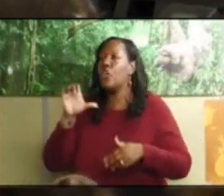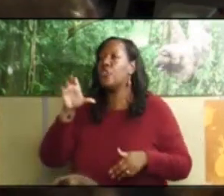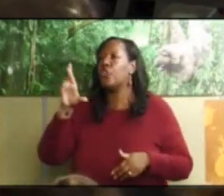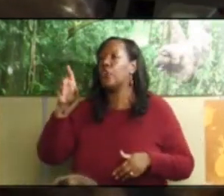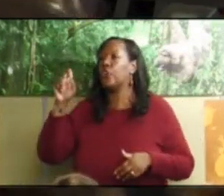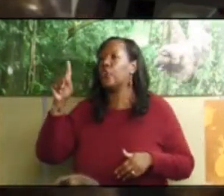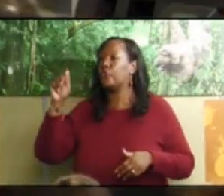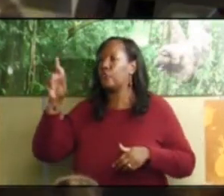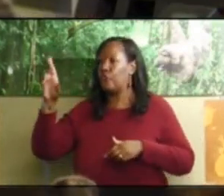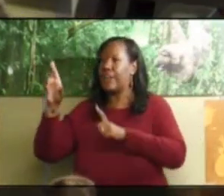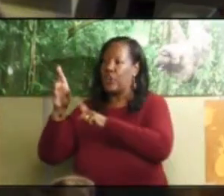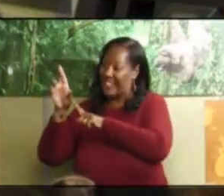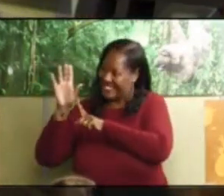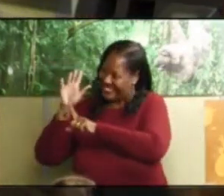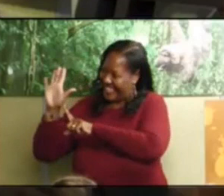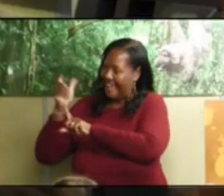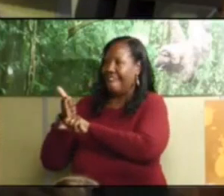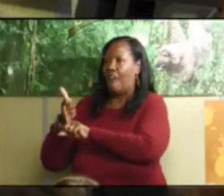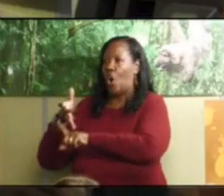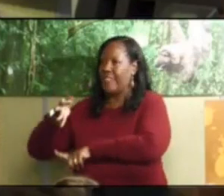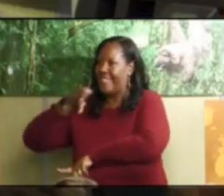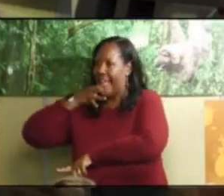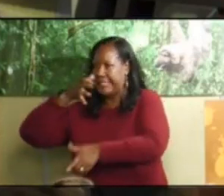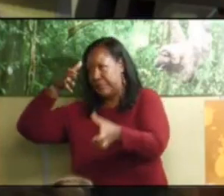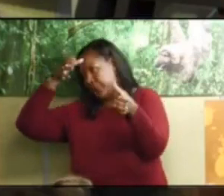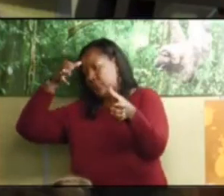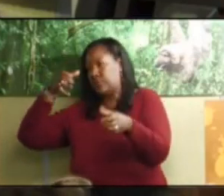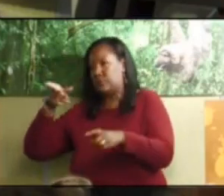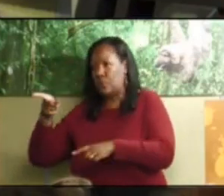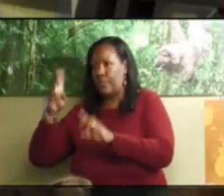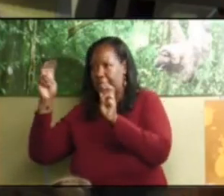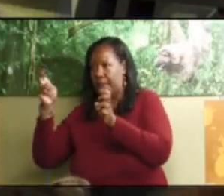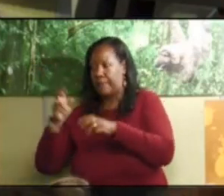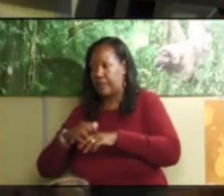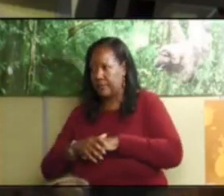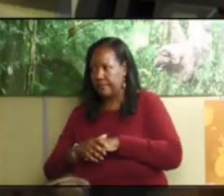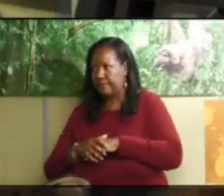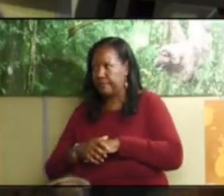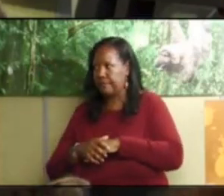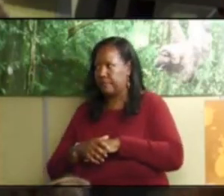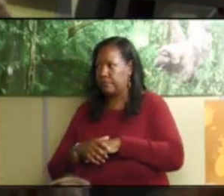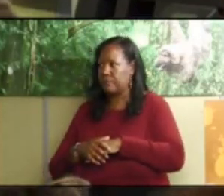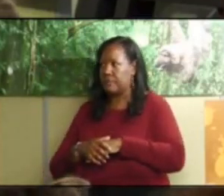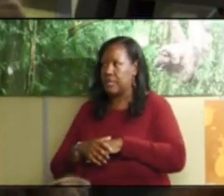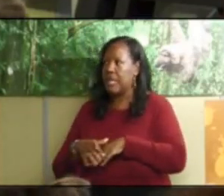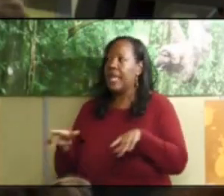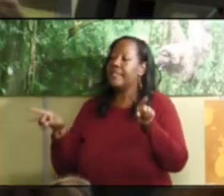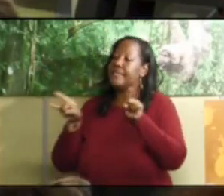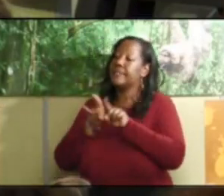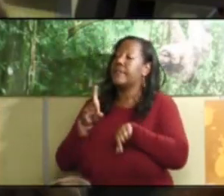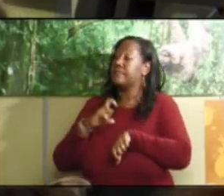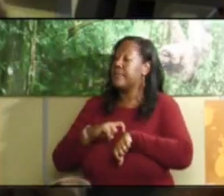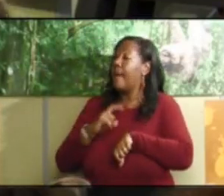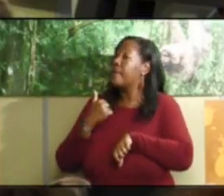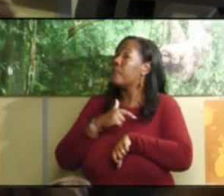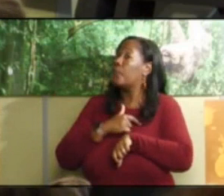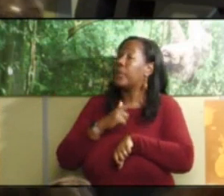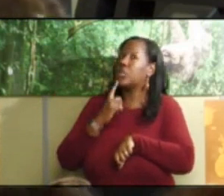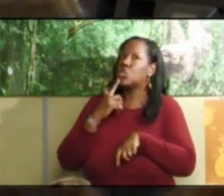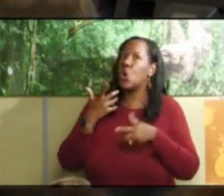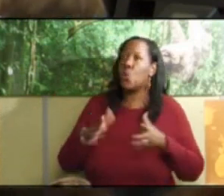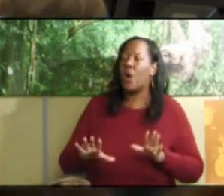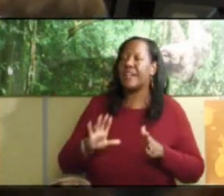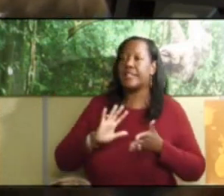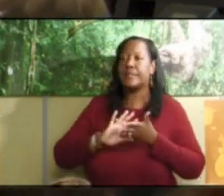are experts, and so I think but at the same time we don't want it to